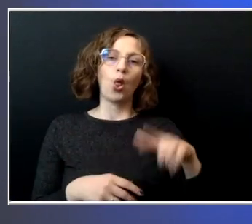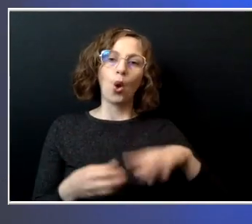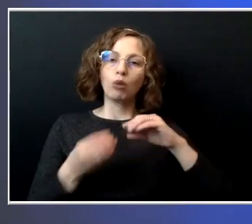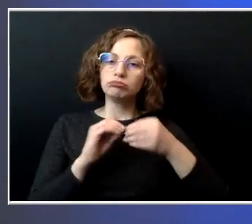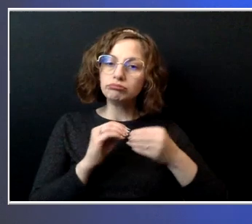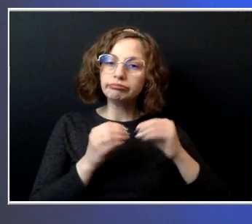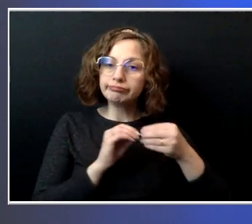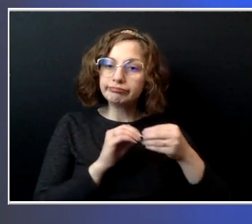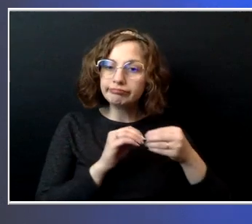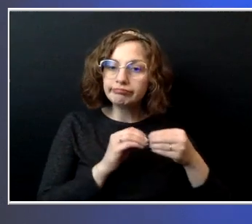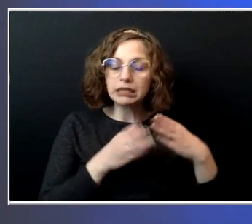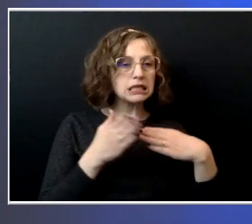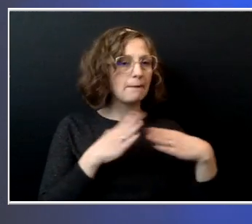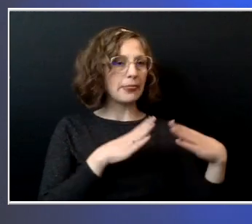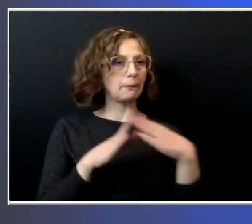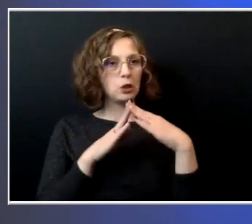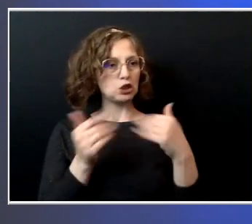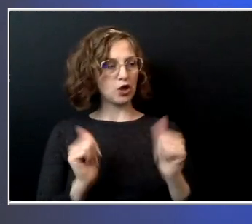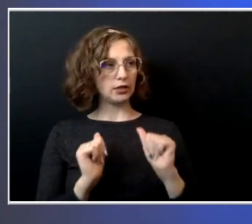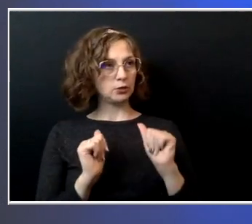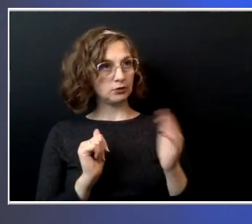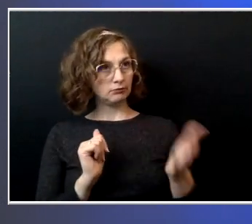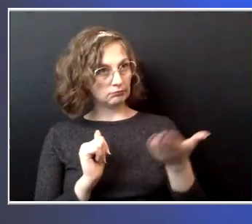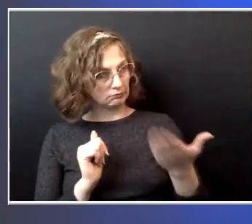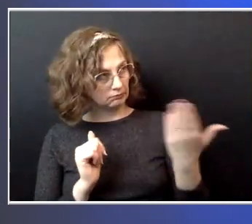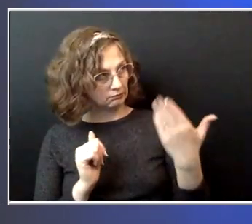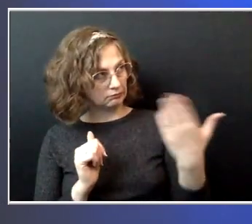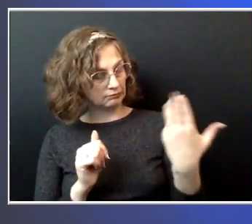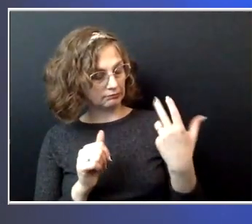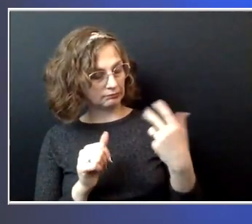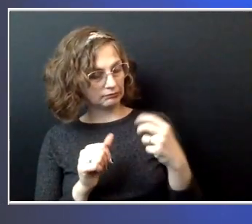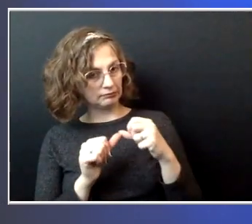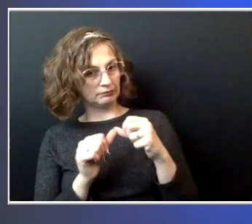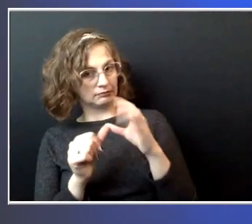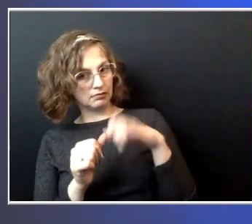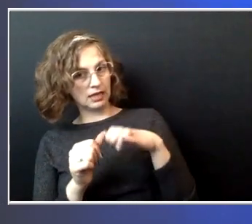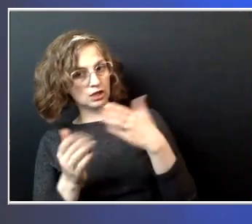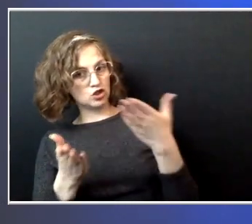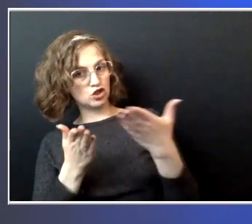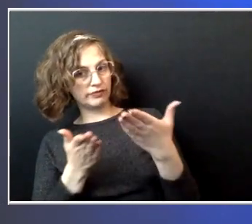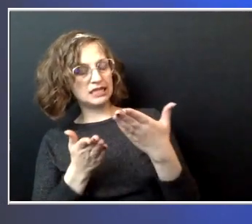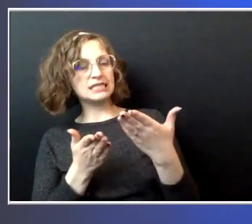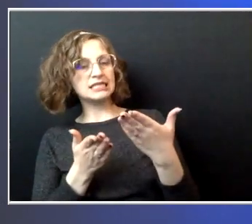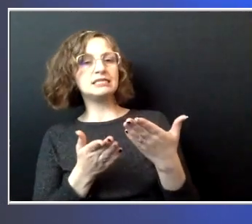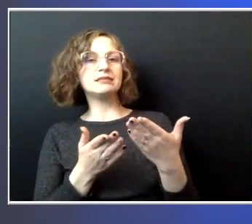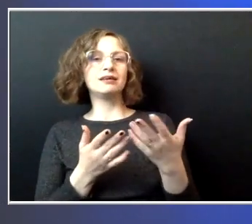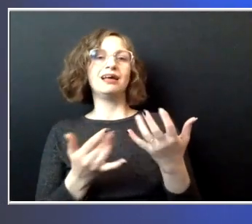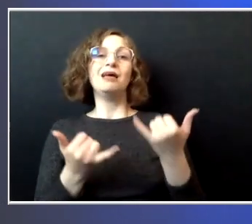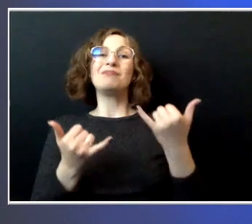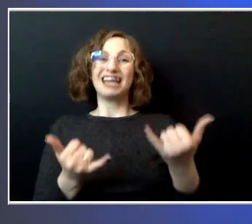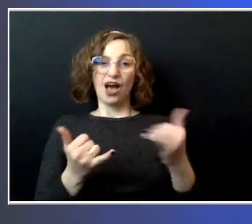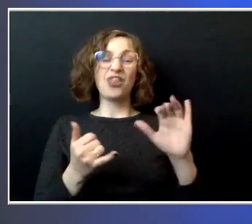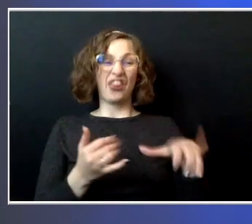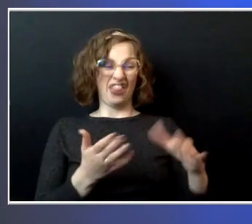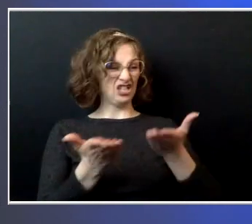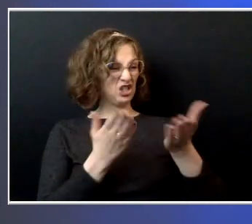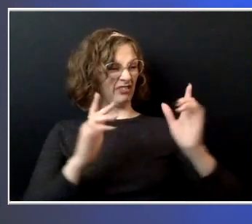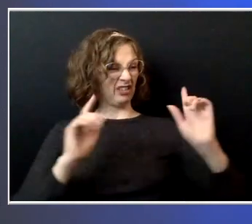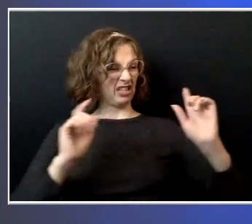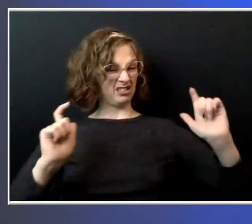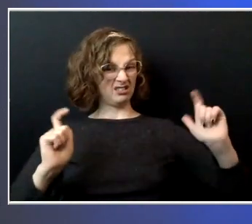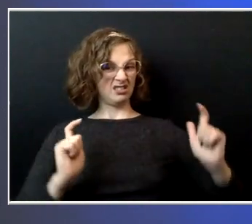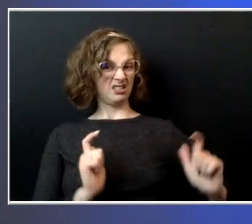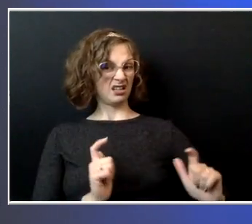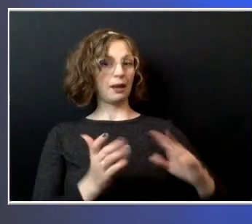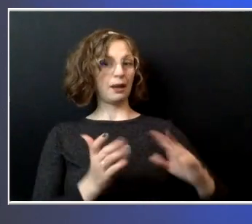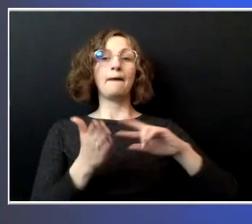alive. But now as more are dropping that service, it falls to those who are remaining to take on that added burden, with